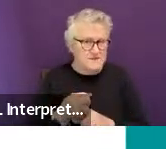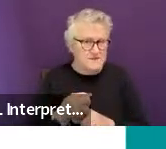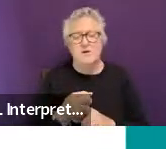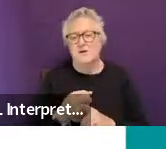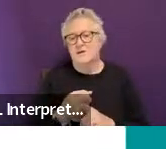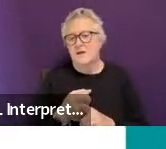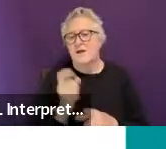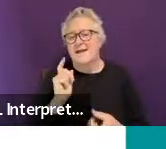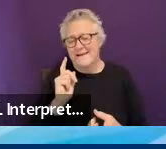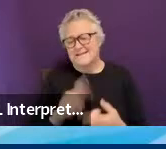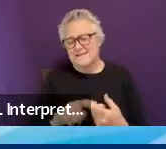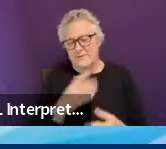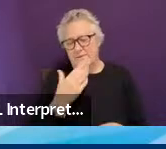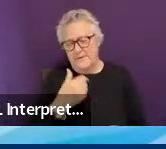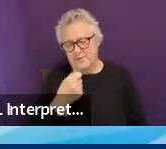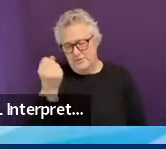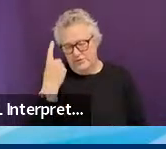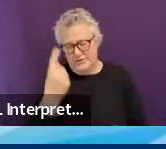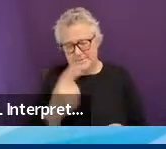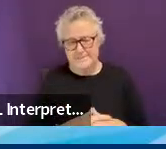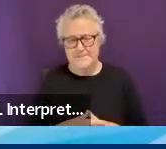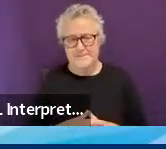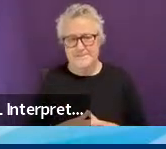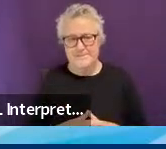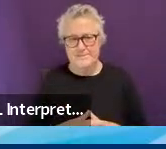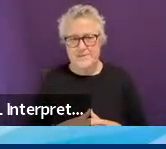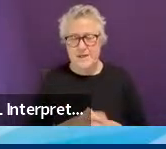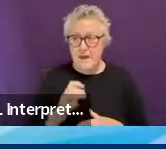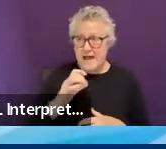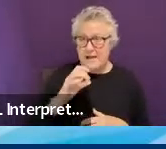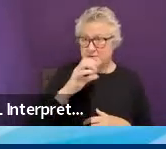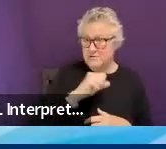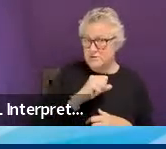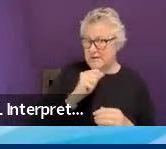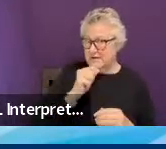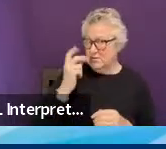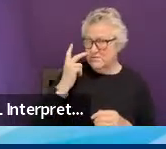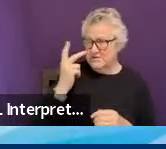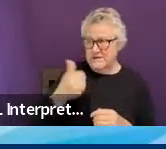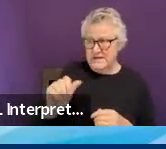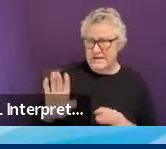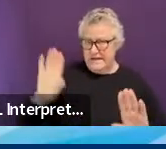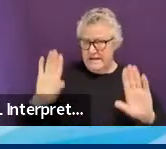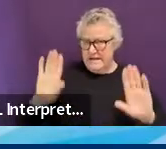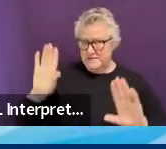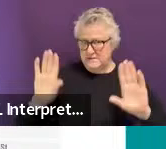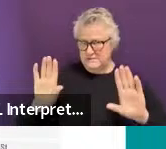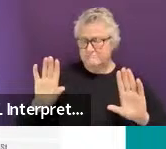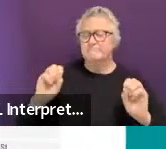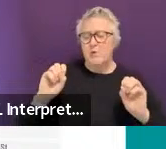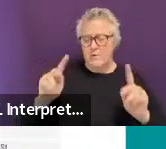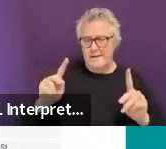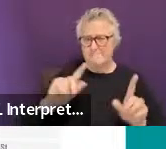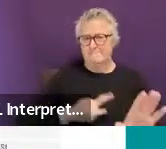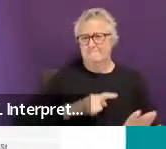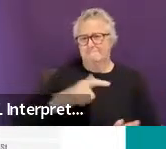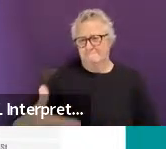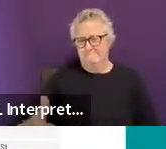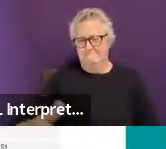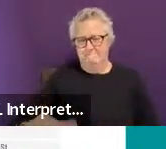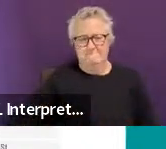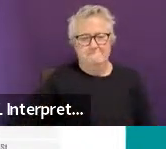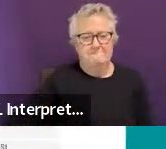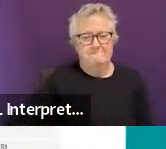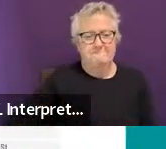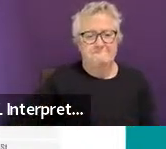Let's go to alignment. Again, I'm assuming, Melissa, I don't see any hands, so there's no questions. Okay, we'll discuss alignment. I did mention the work